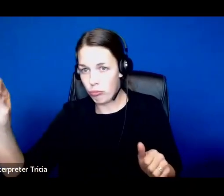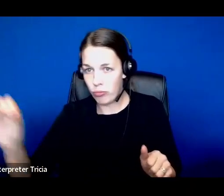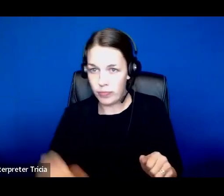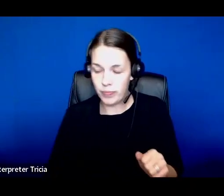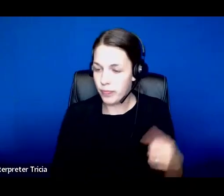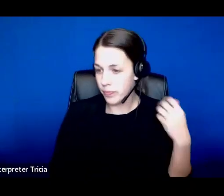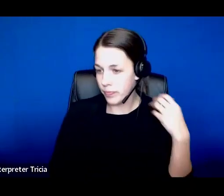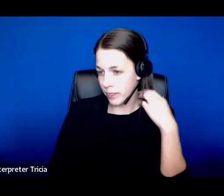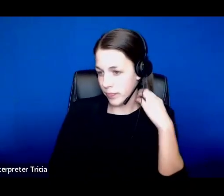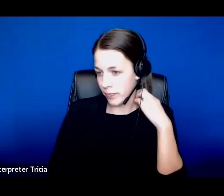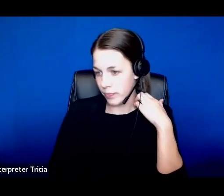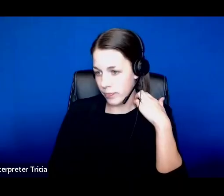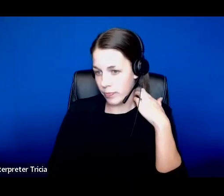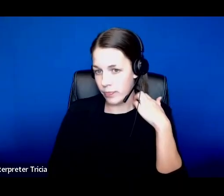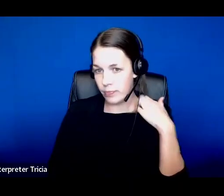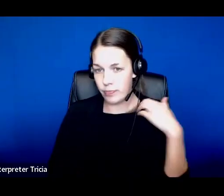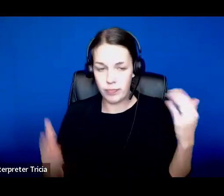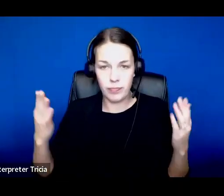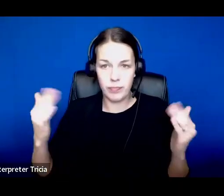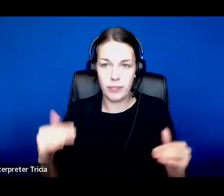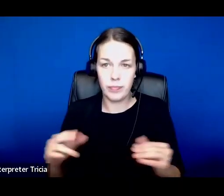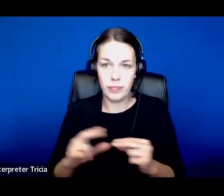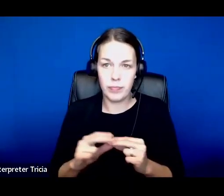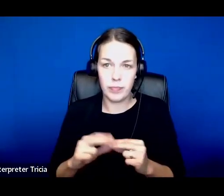insurance. Next slide.